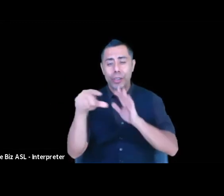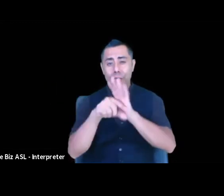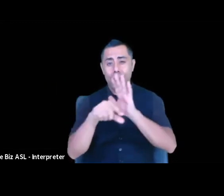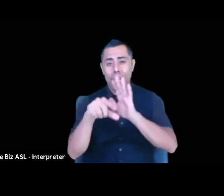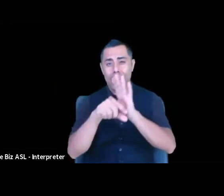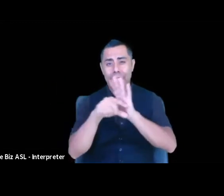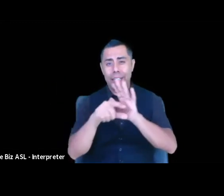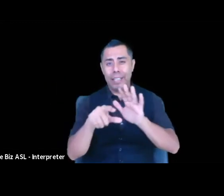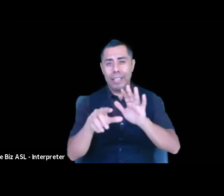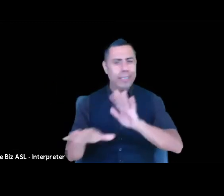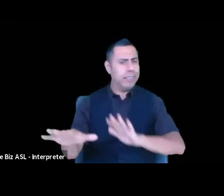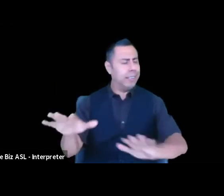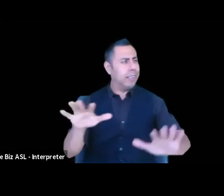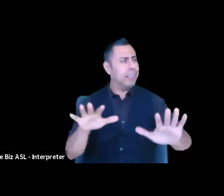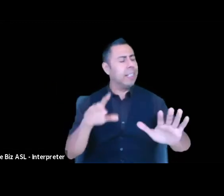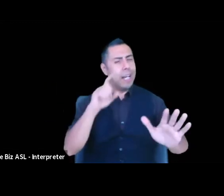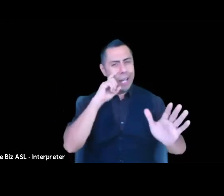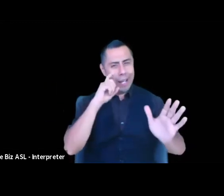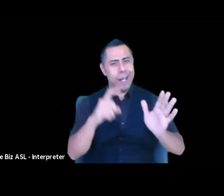the